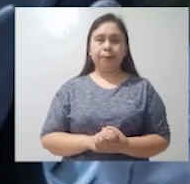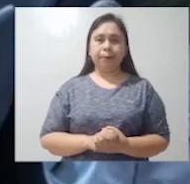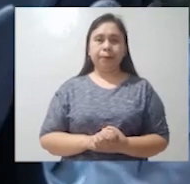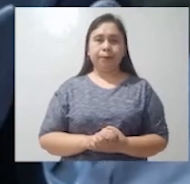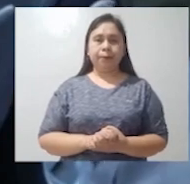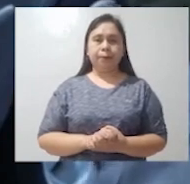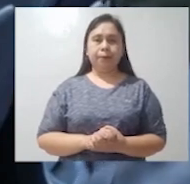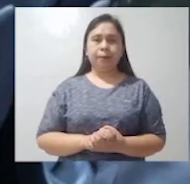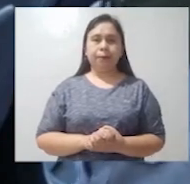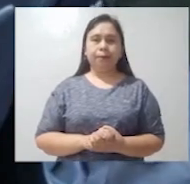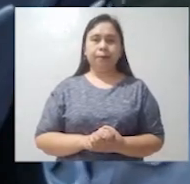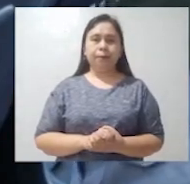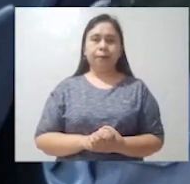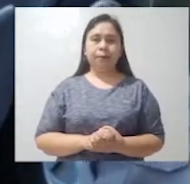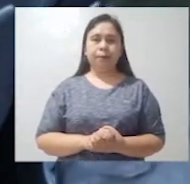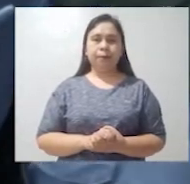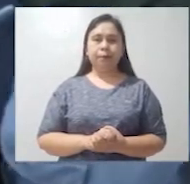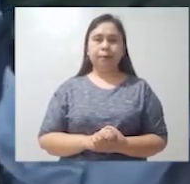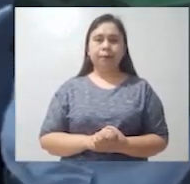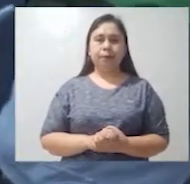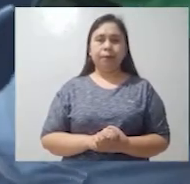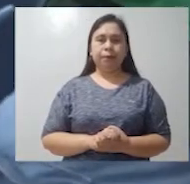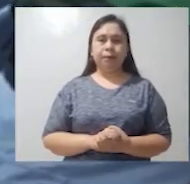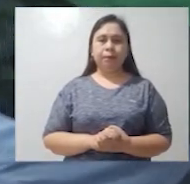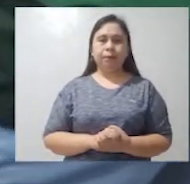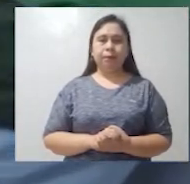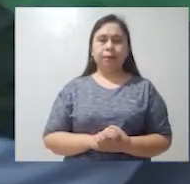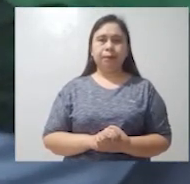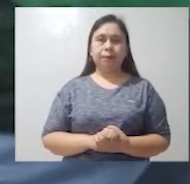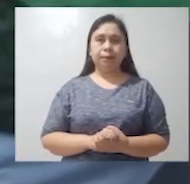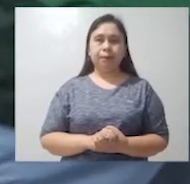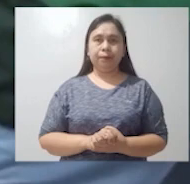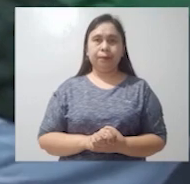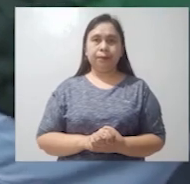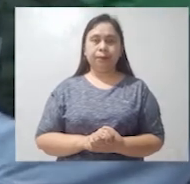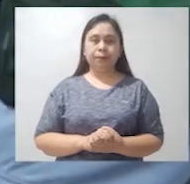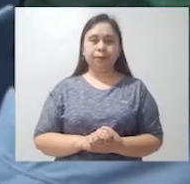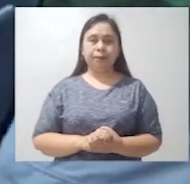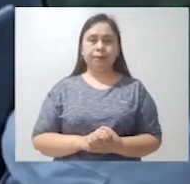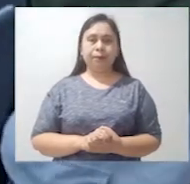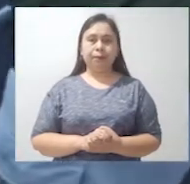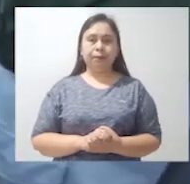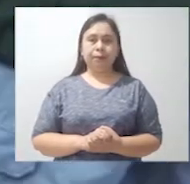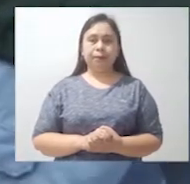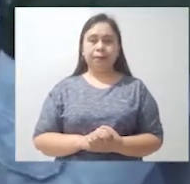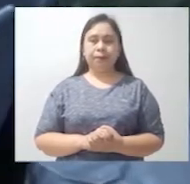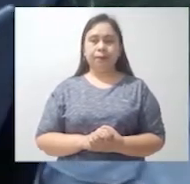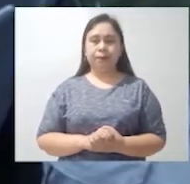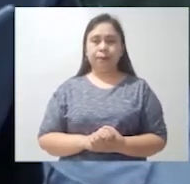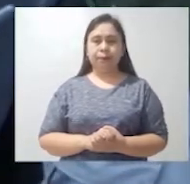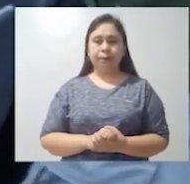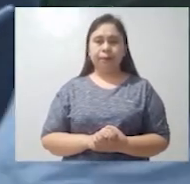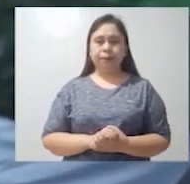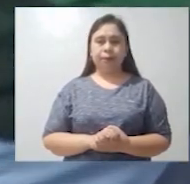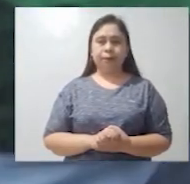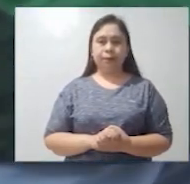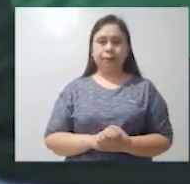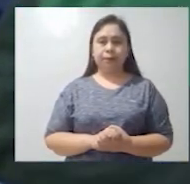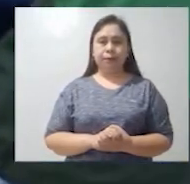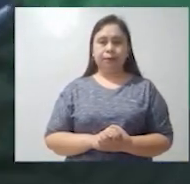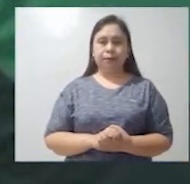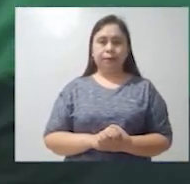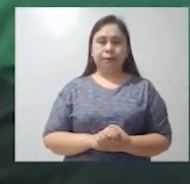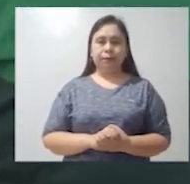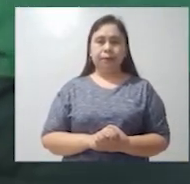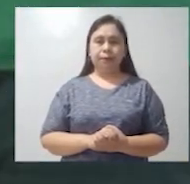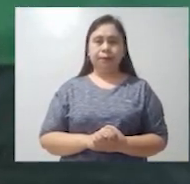deposition is when you go from a gas to a solid. For example, this person is